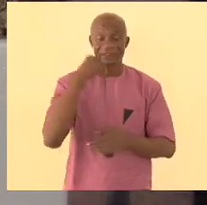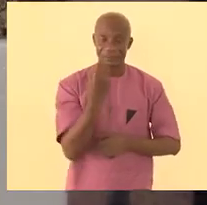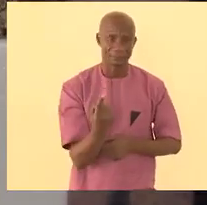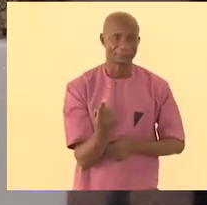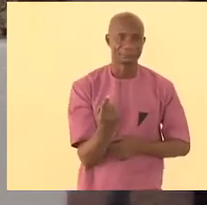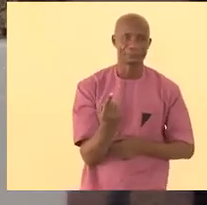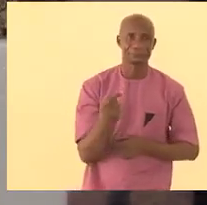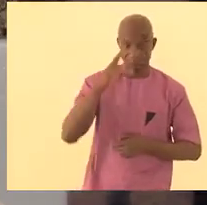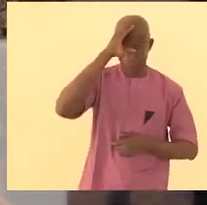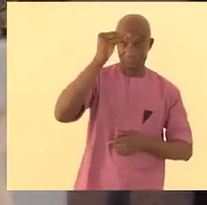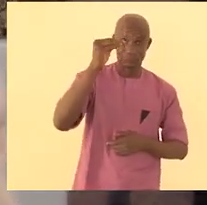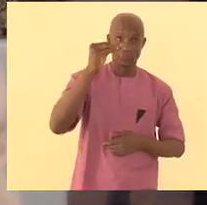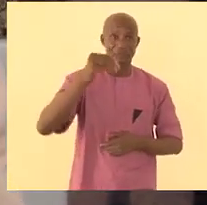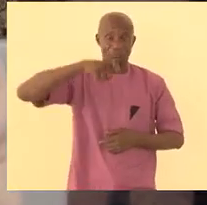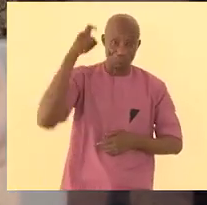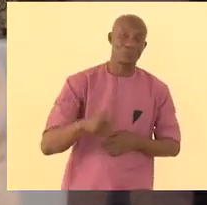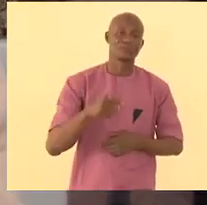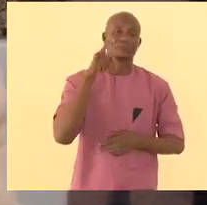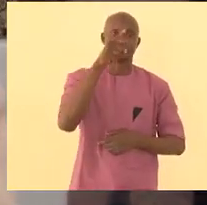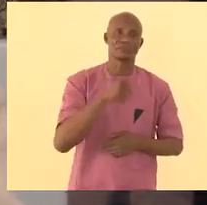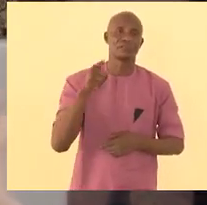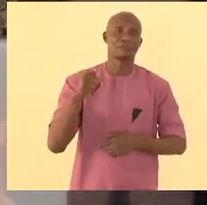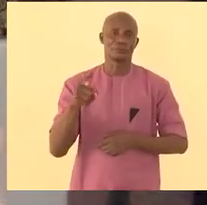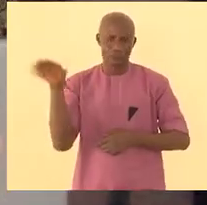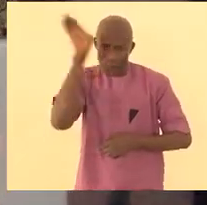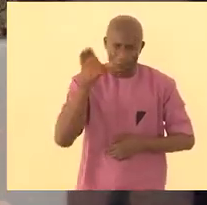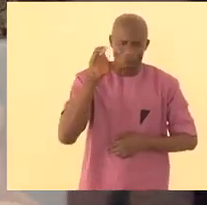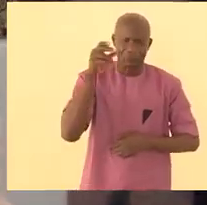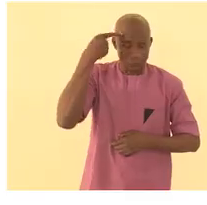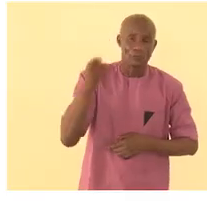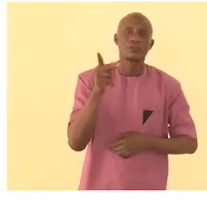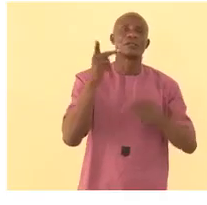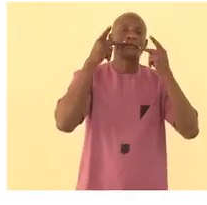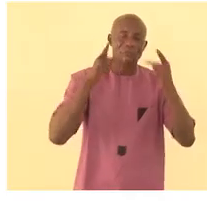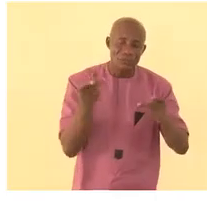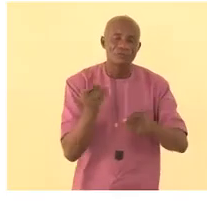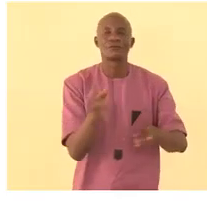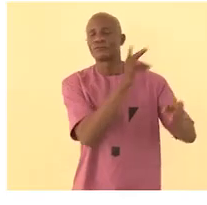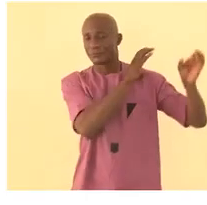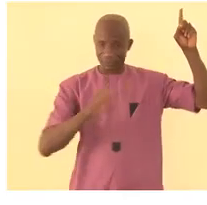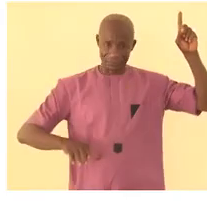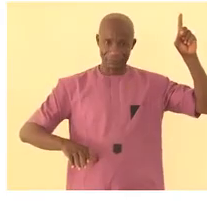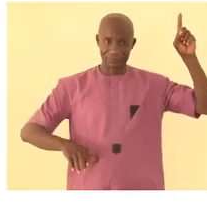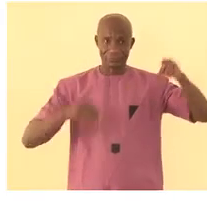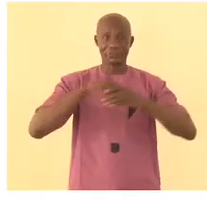He said, "Men must therefore look for the peace of Christ in the kingdom of